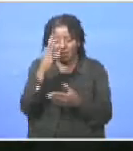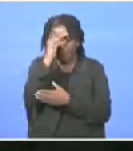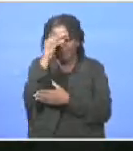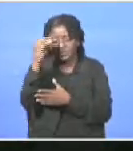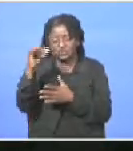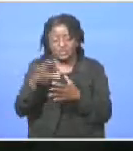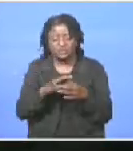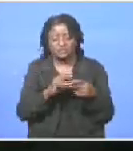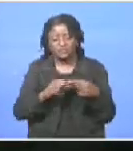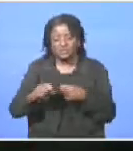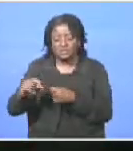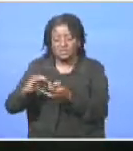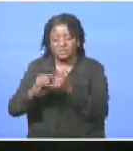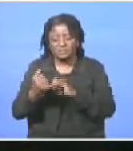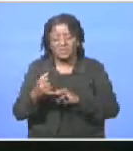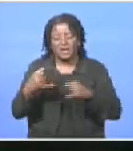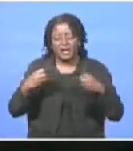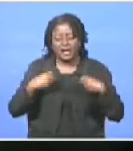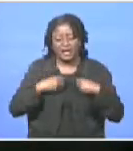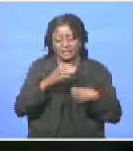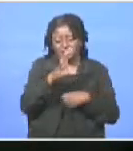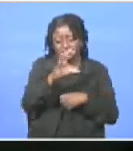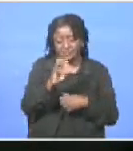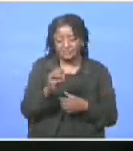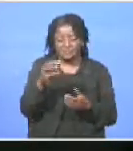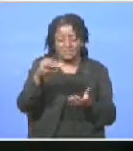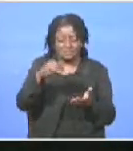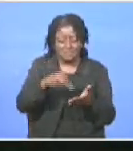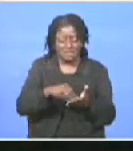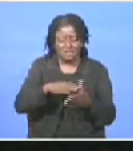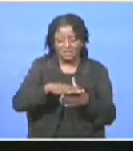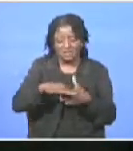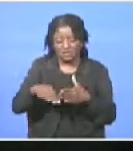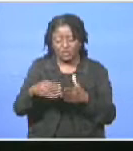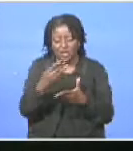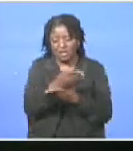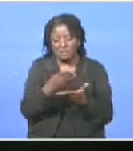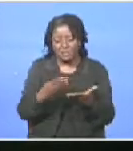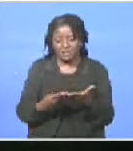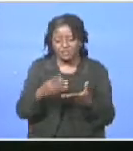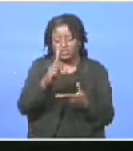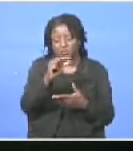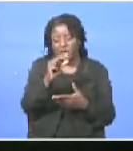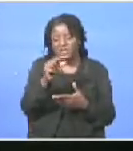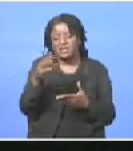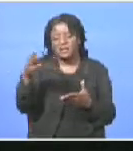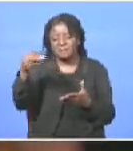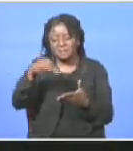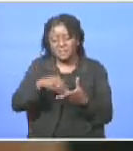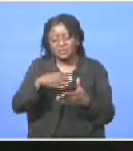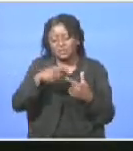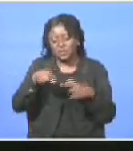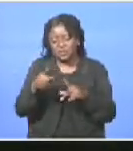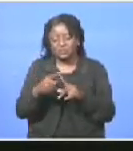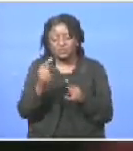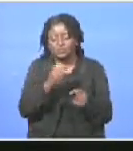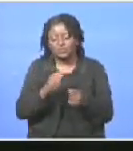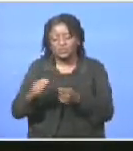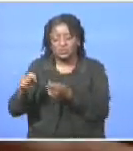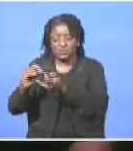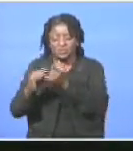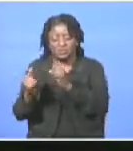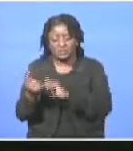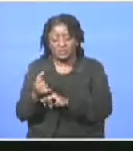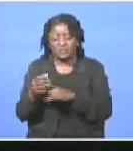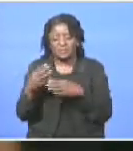budget. $30 million of that goes to payroll. That leaves $20 million for us to do marketing and other such activities. And so